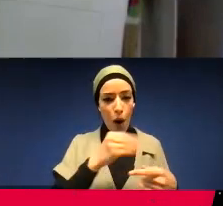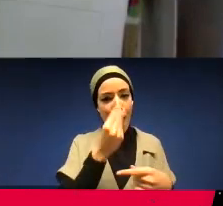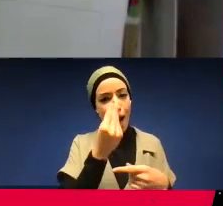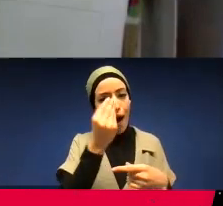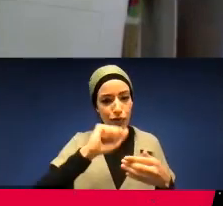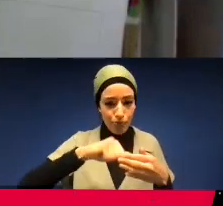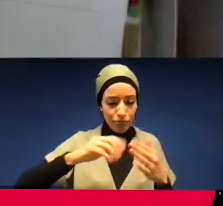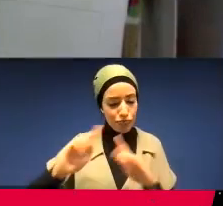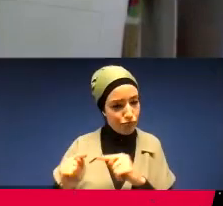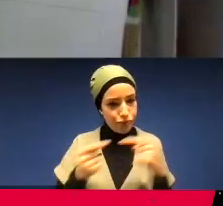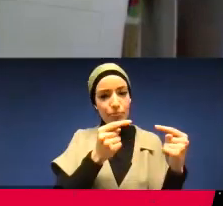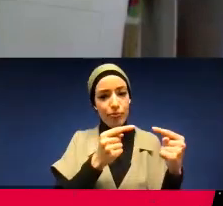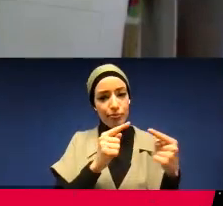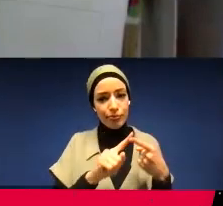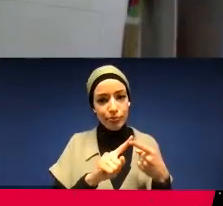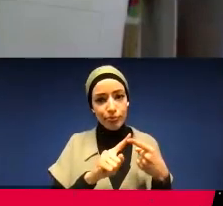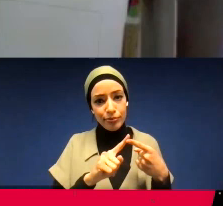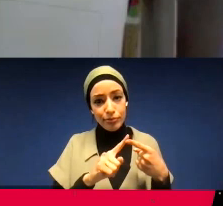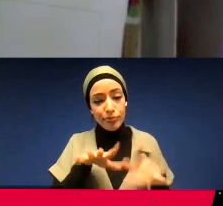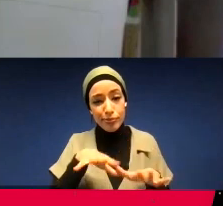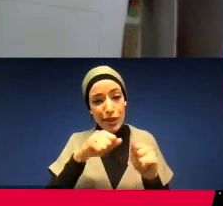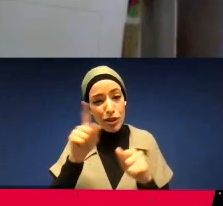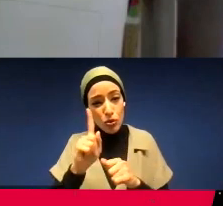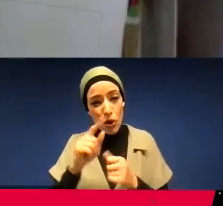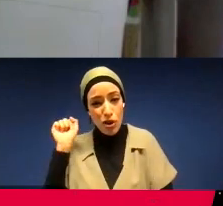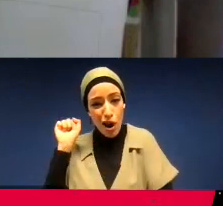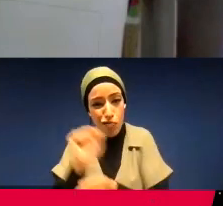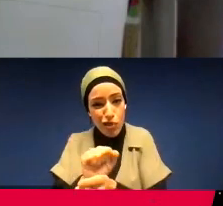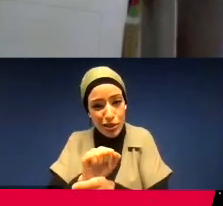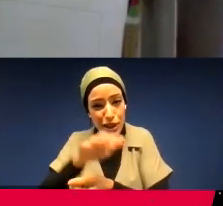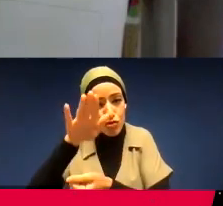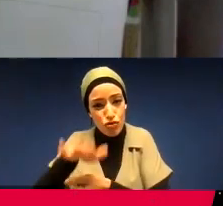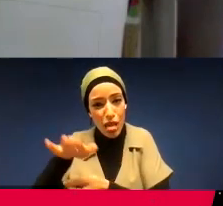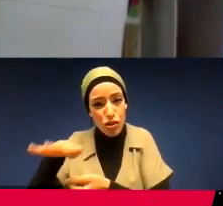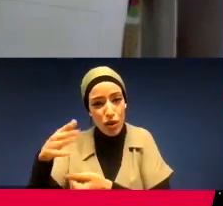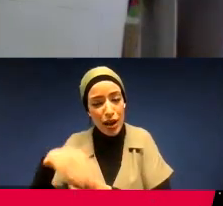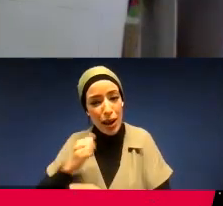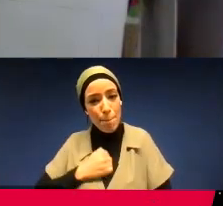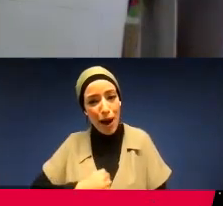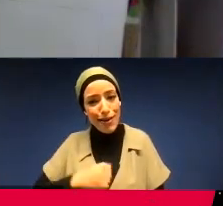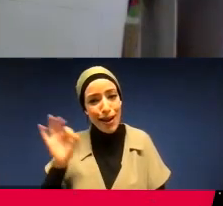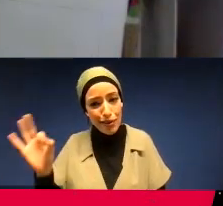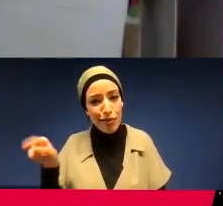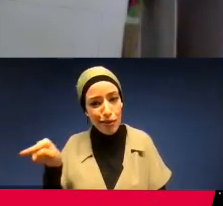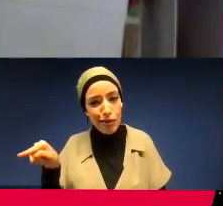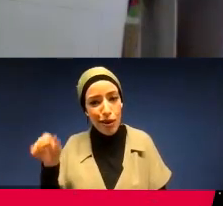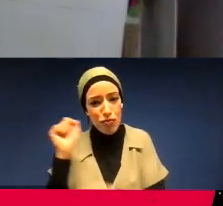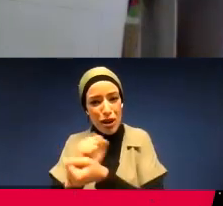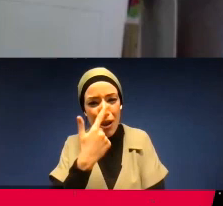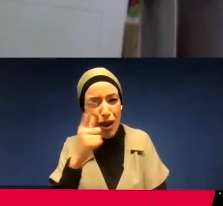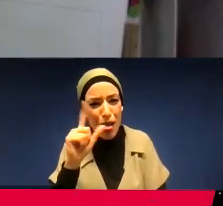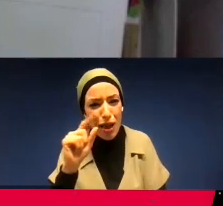not over, so they came after children. Children as young as 11 years old were arrested because of role